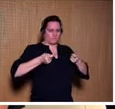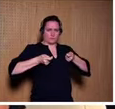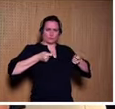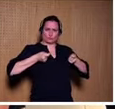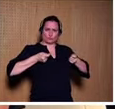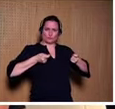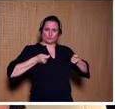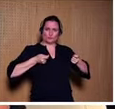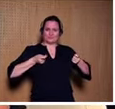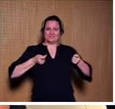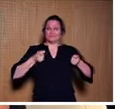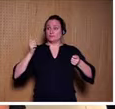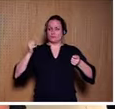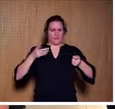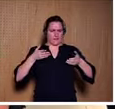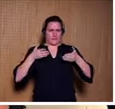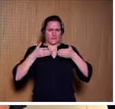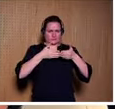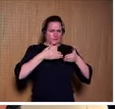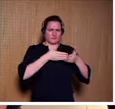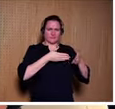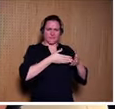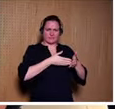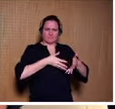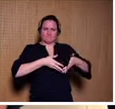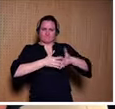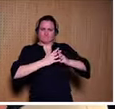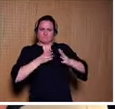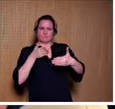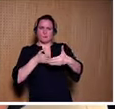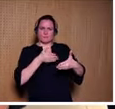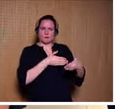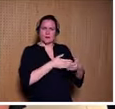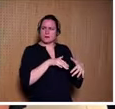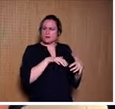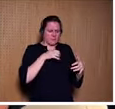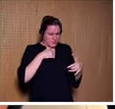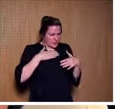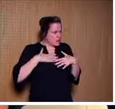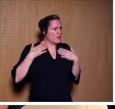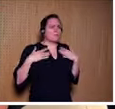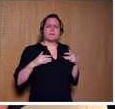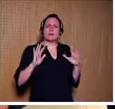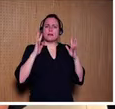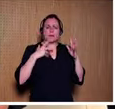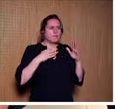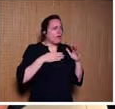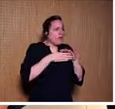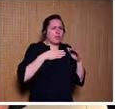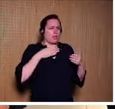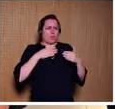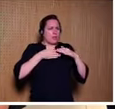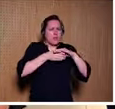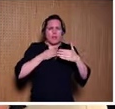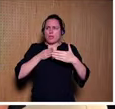conditions to contain and try and box it into submission. It's a ridiculous thing, but it means that they're always on our bodies